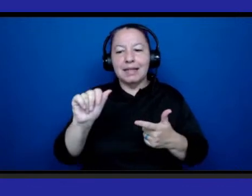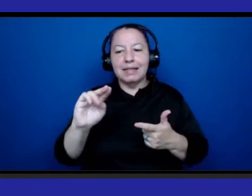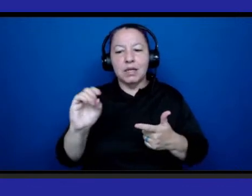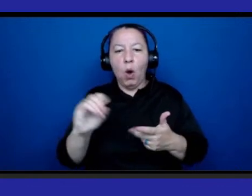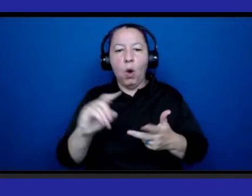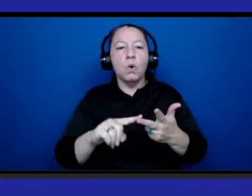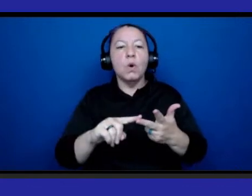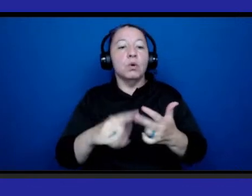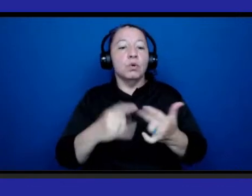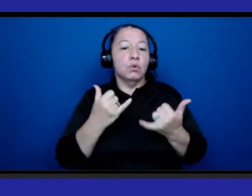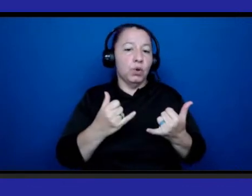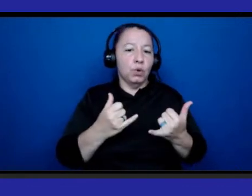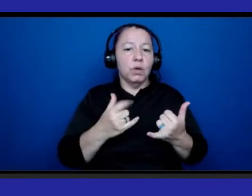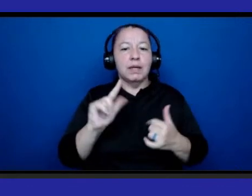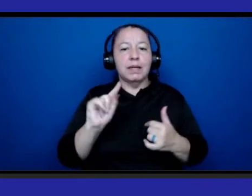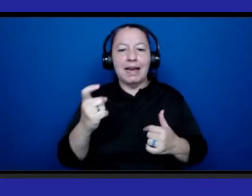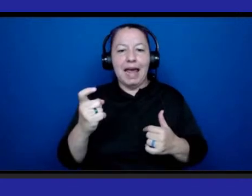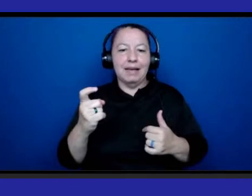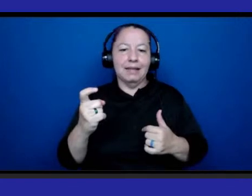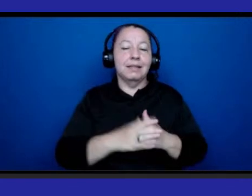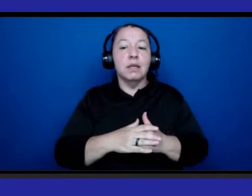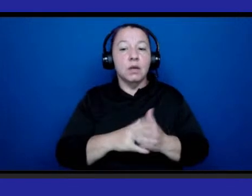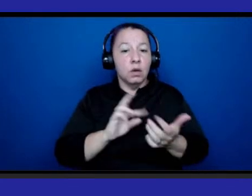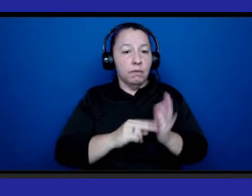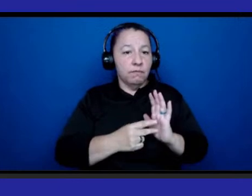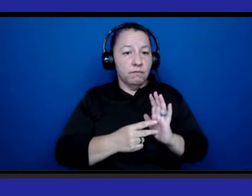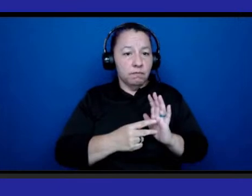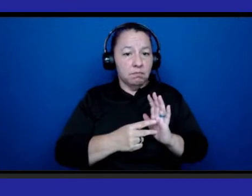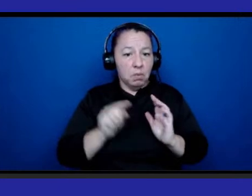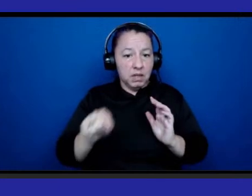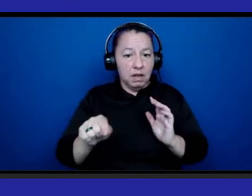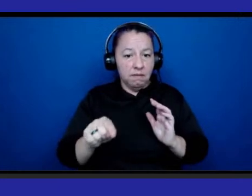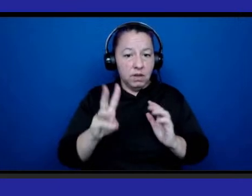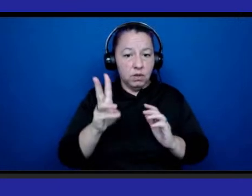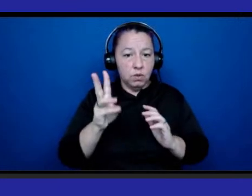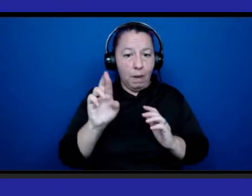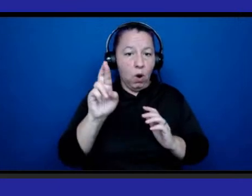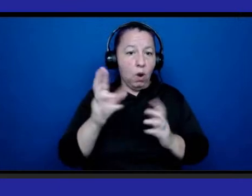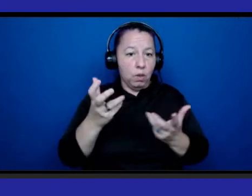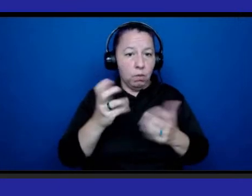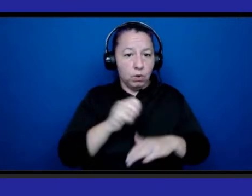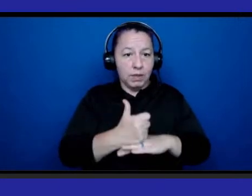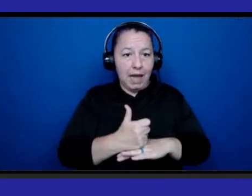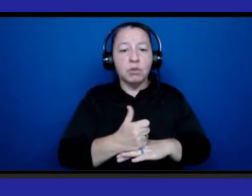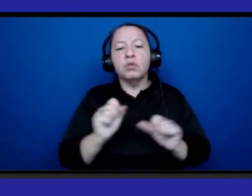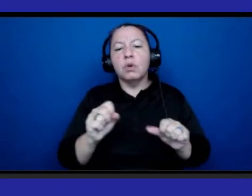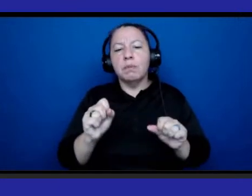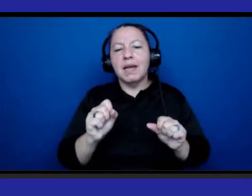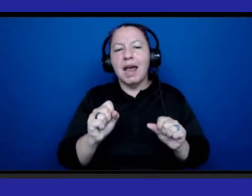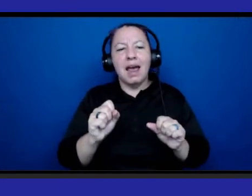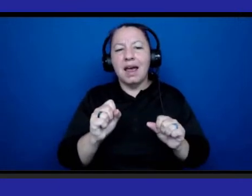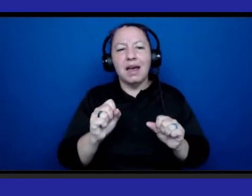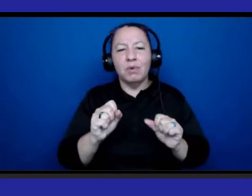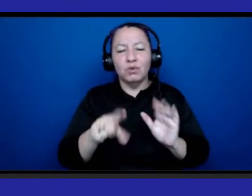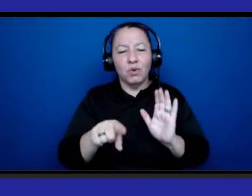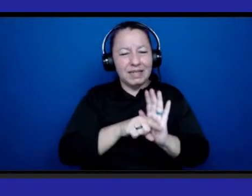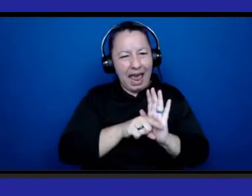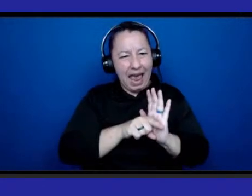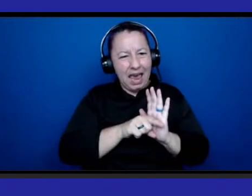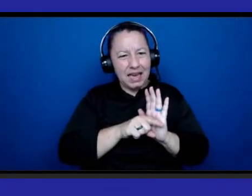Latinx. And the purpose of this webinar that we're looking to establish is to be able to destigmatize the conversations of